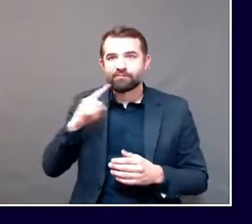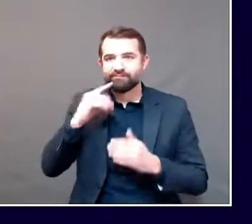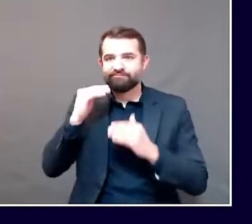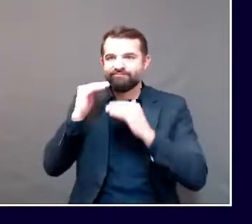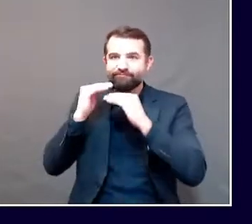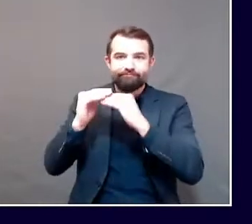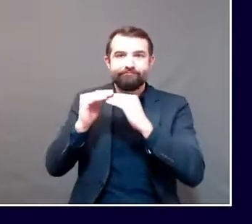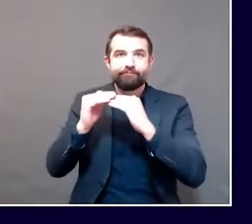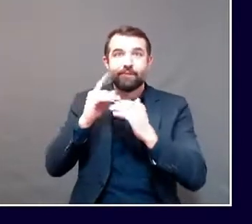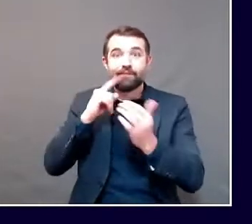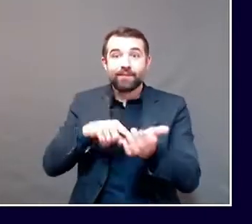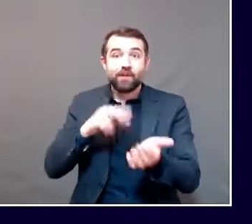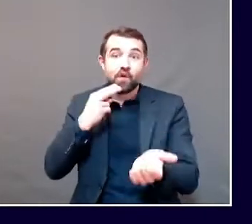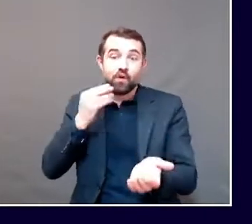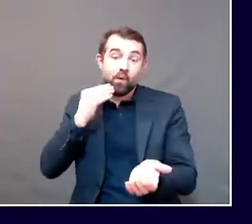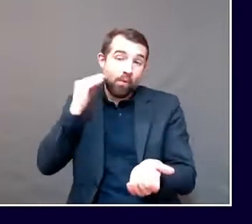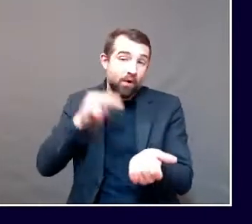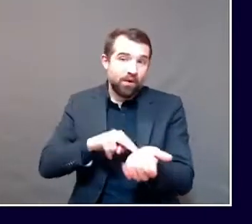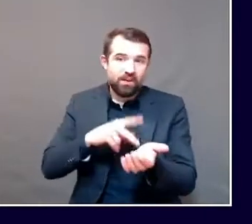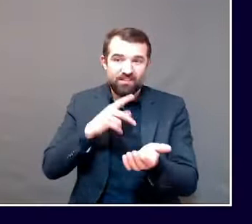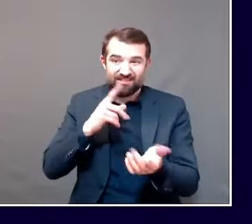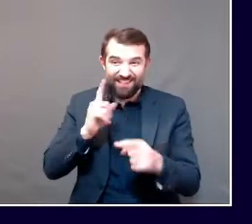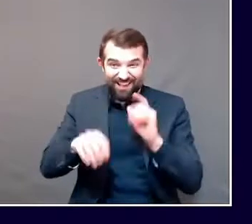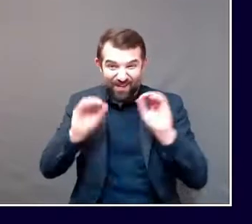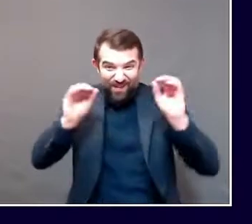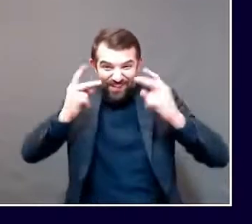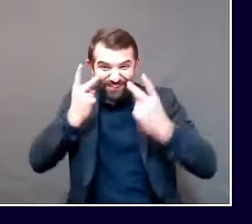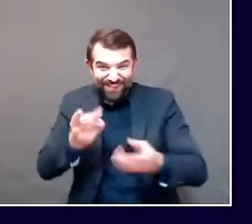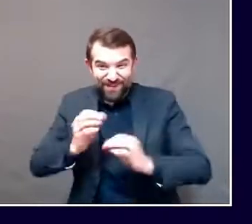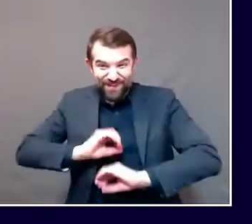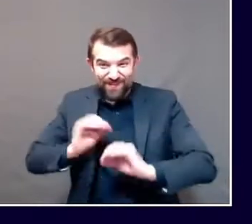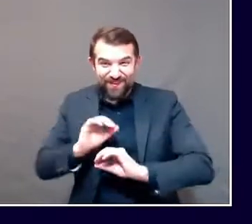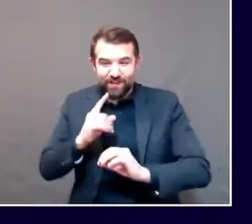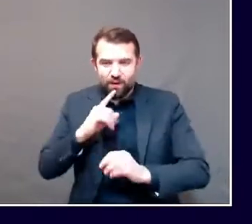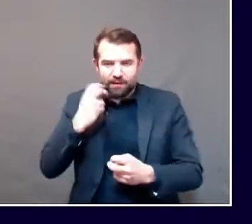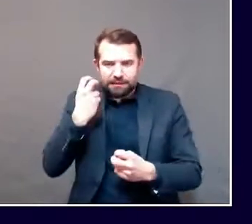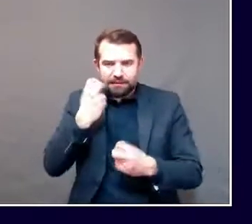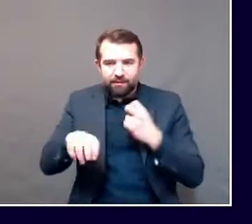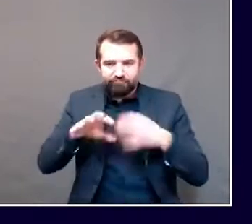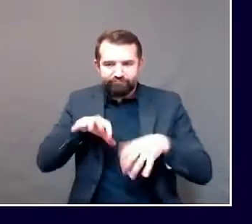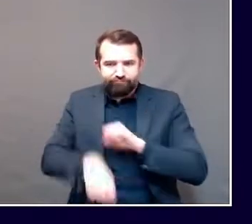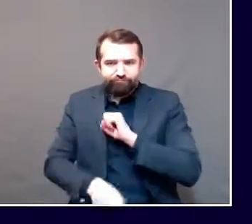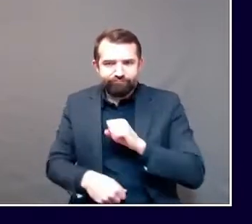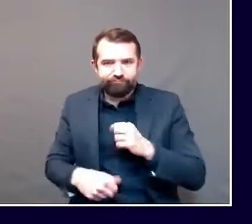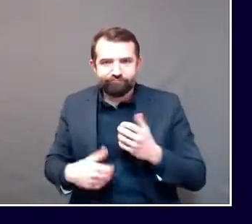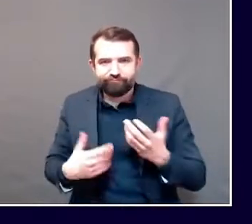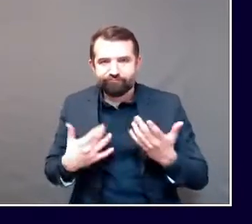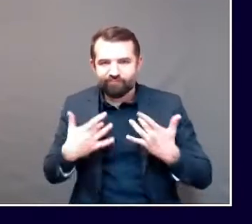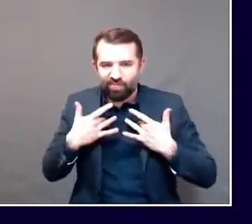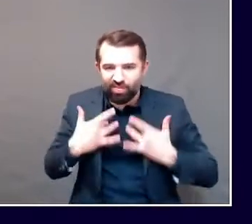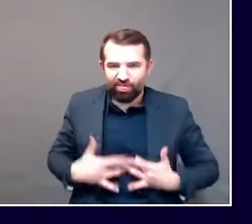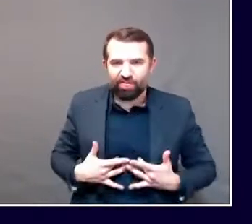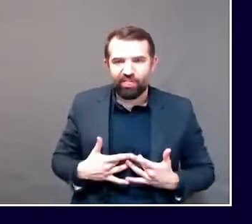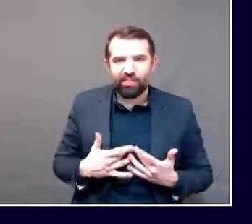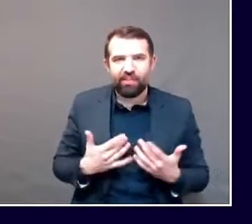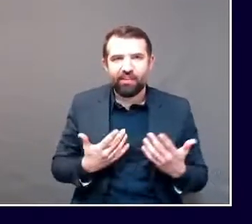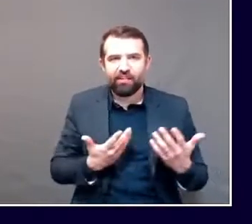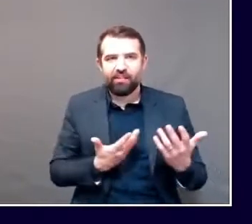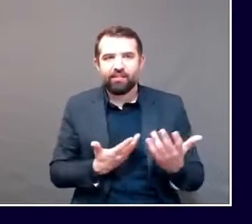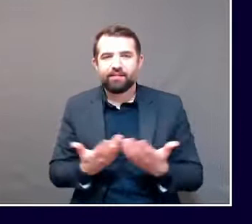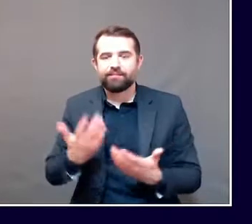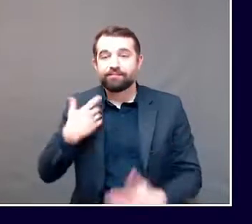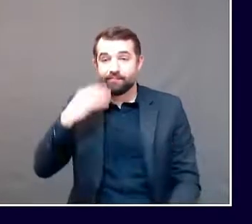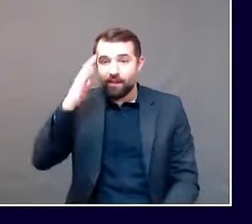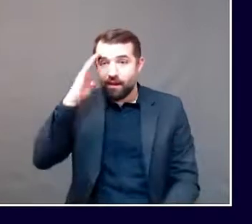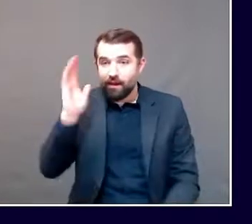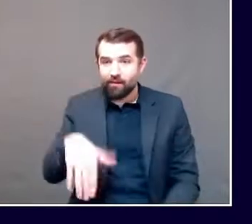homes. It's had a benefit, but it's also come at a significant and weighty price. We're not blind to that. So